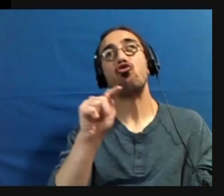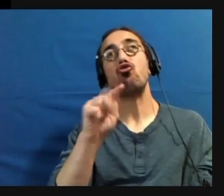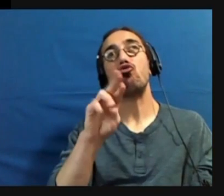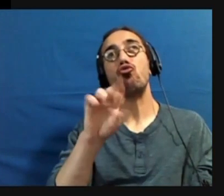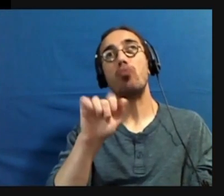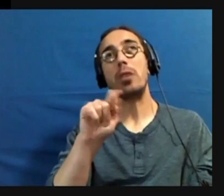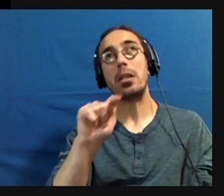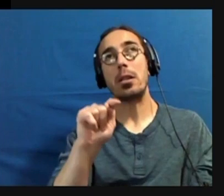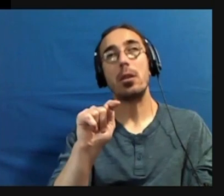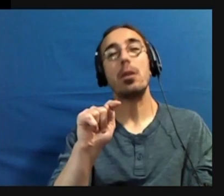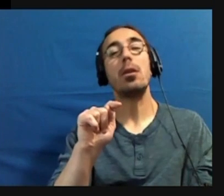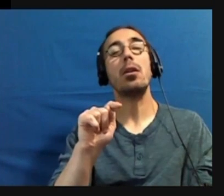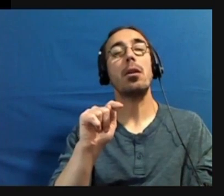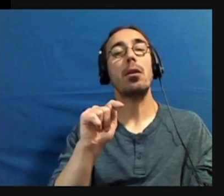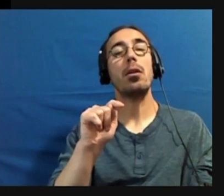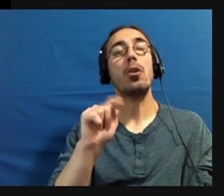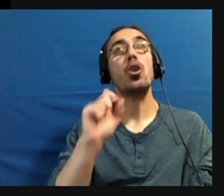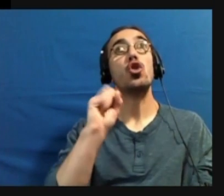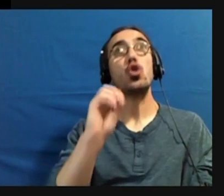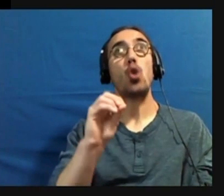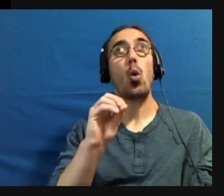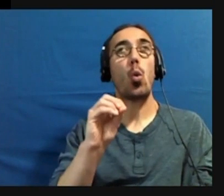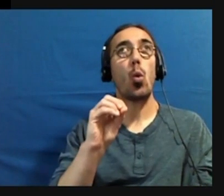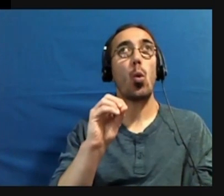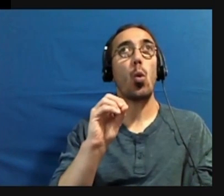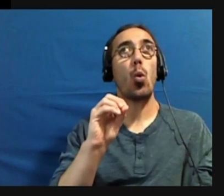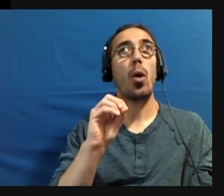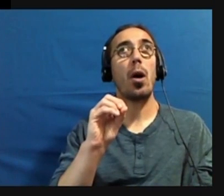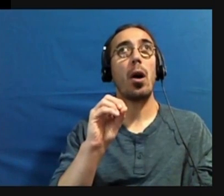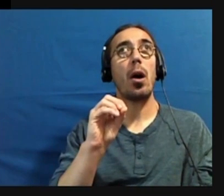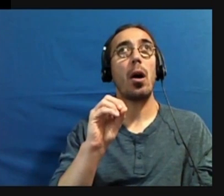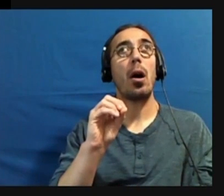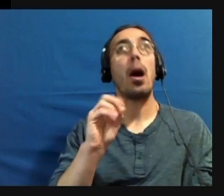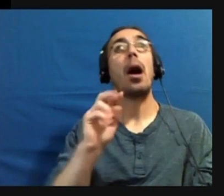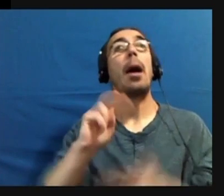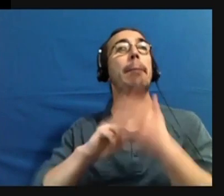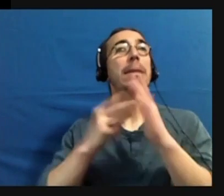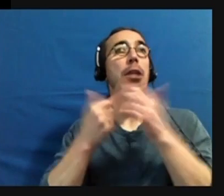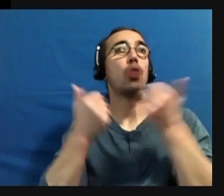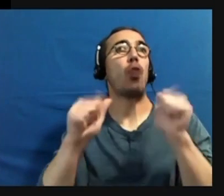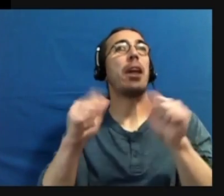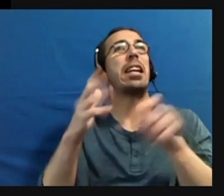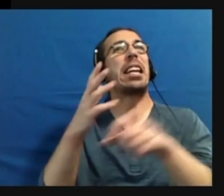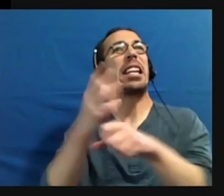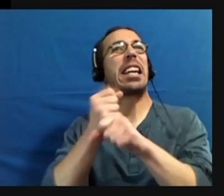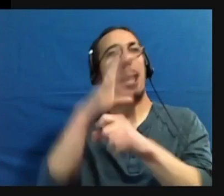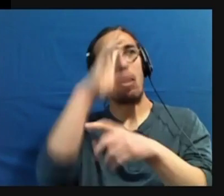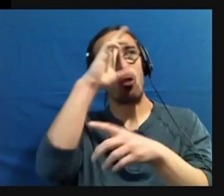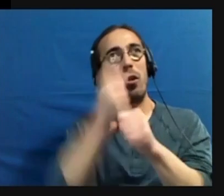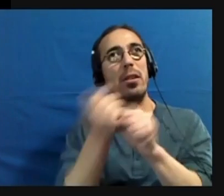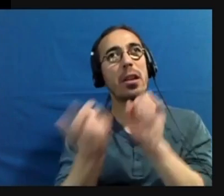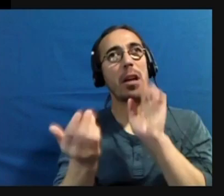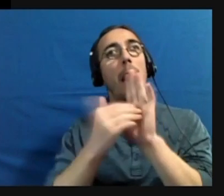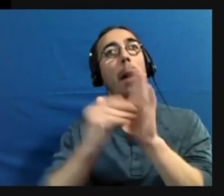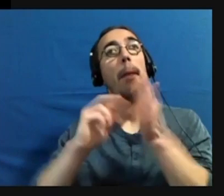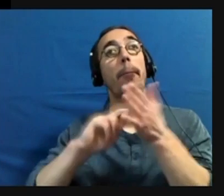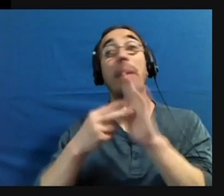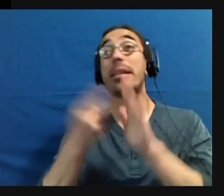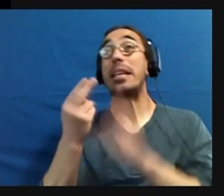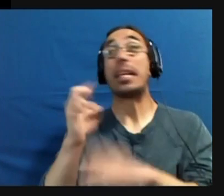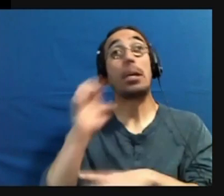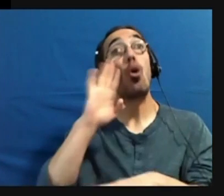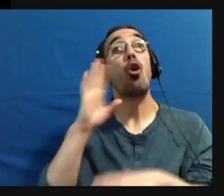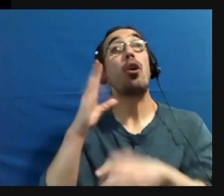And so then it is about gaining that trust and building up that trust that he will get what he